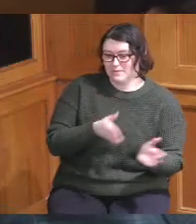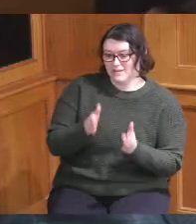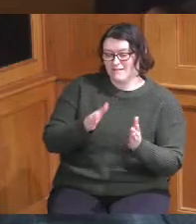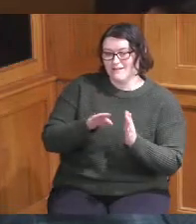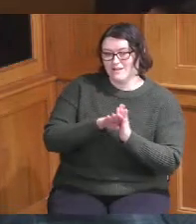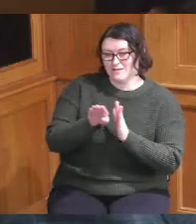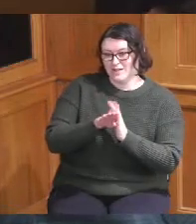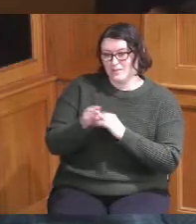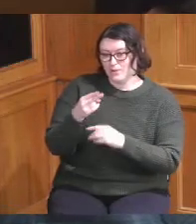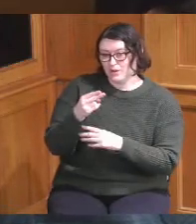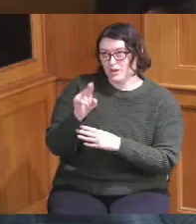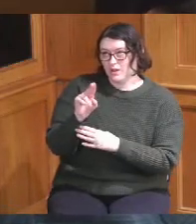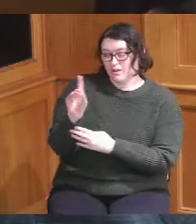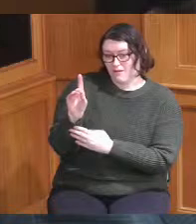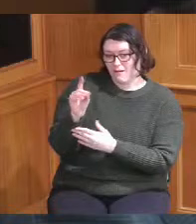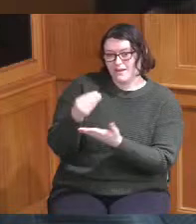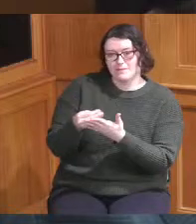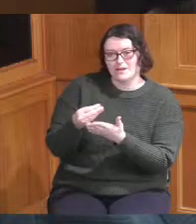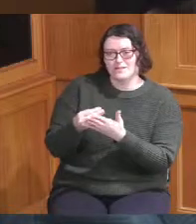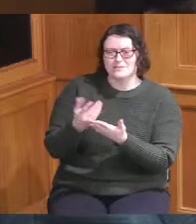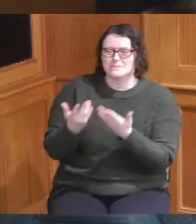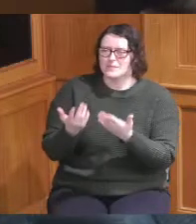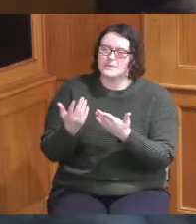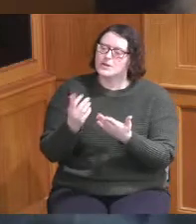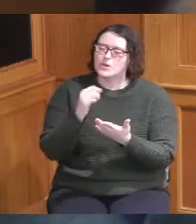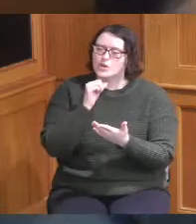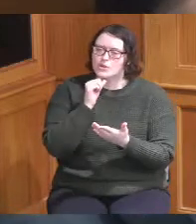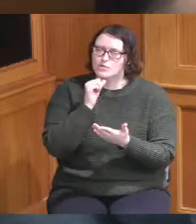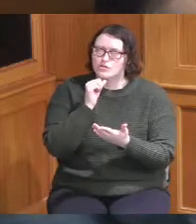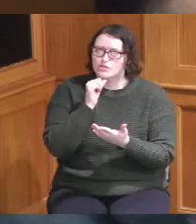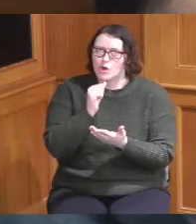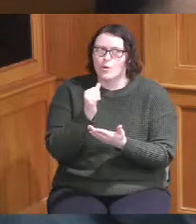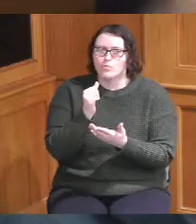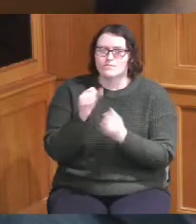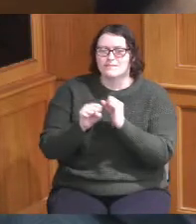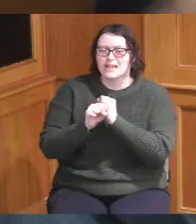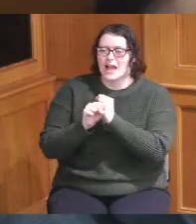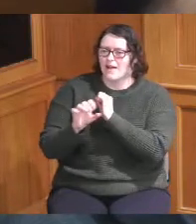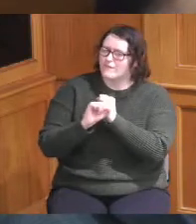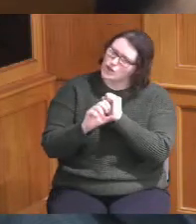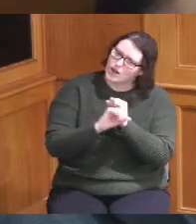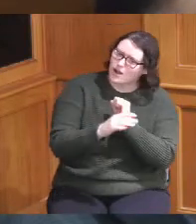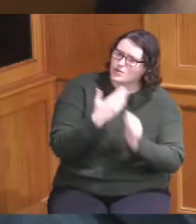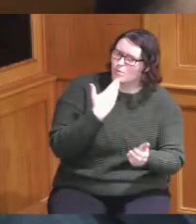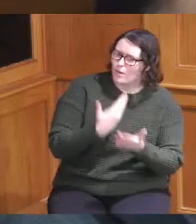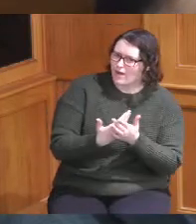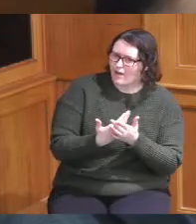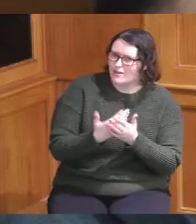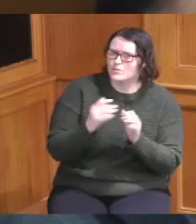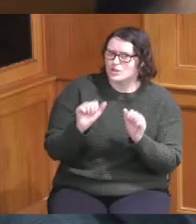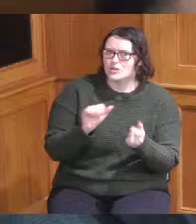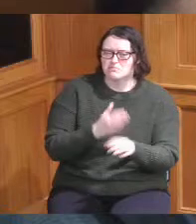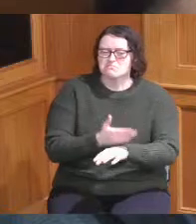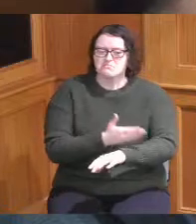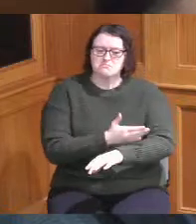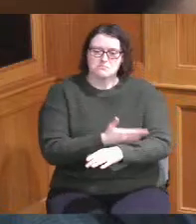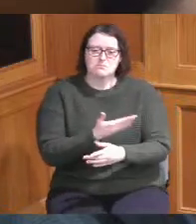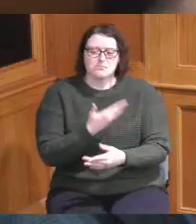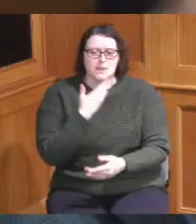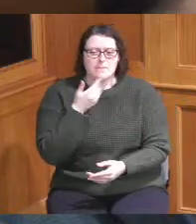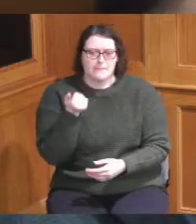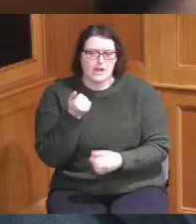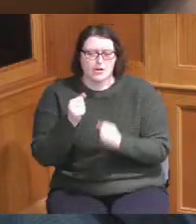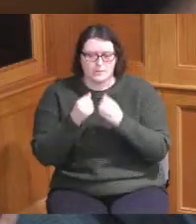the HUD dollars, we don't necessarily get it out there as much as we could possibly get it out if we